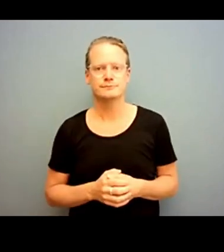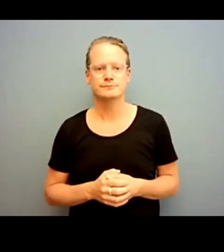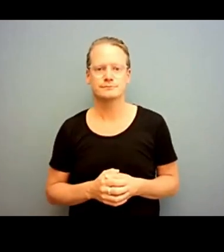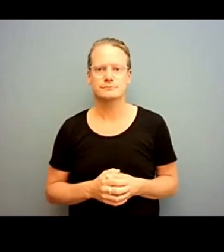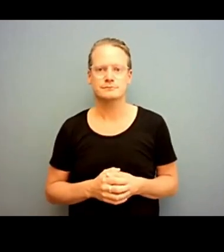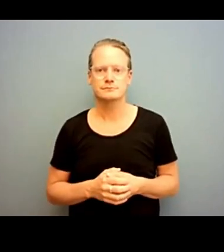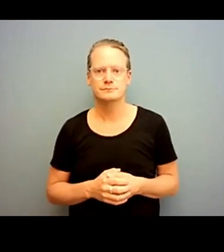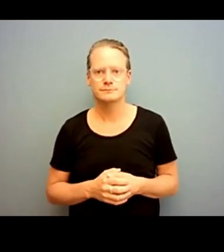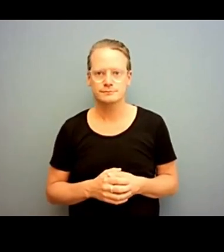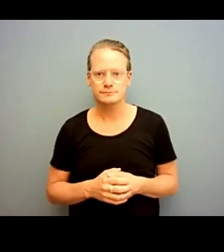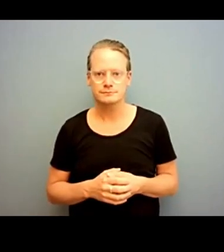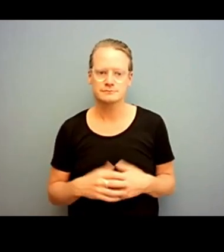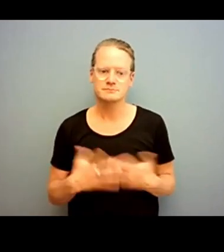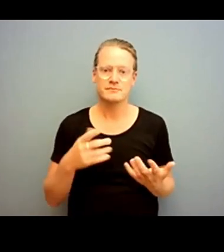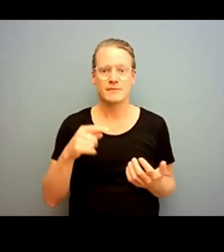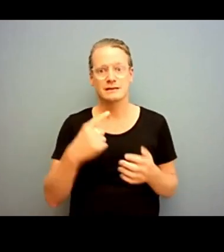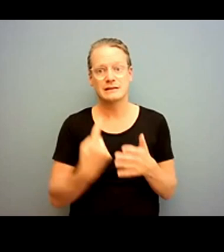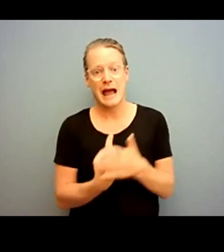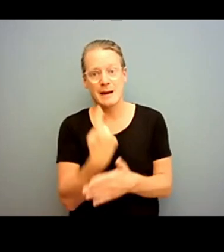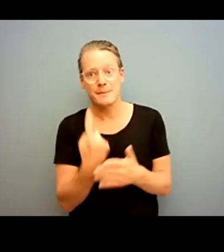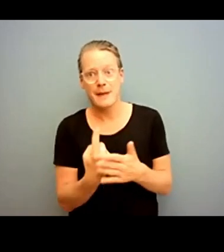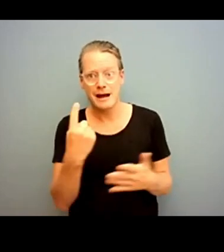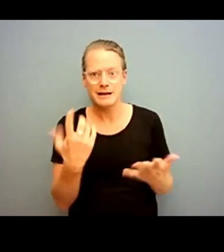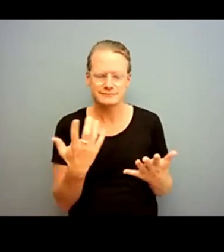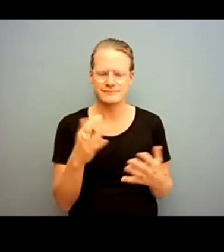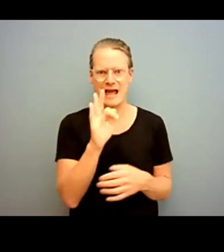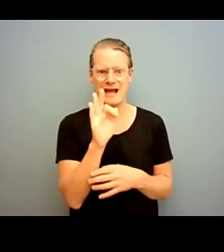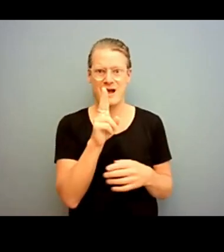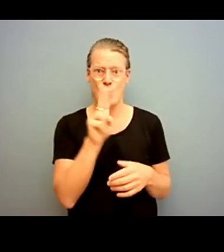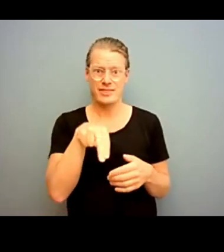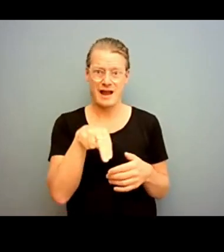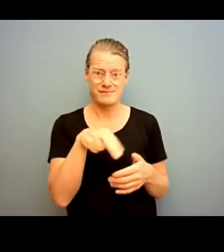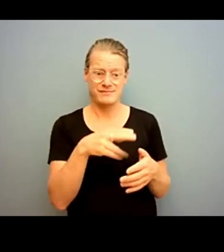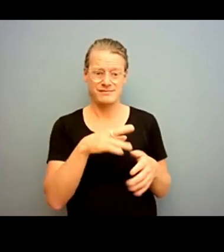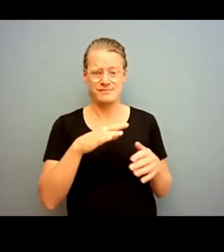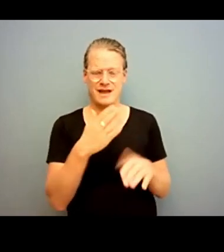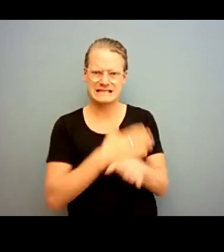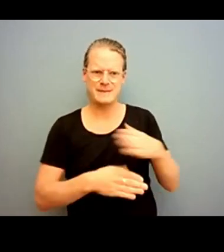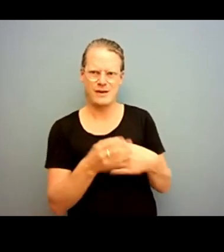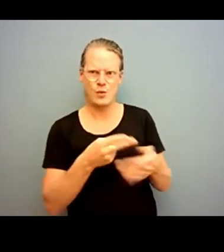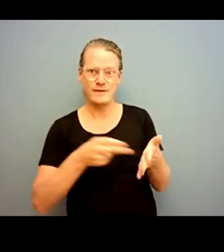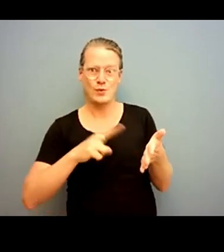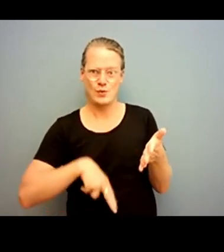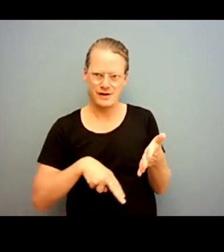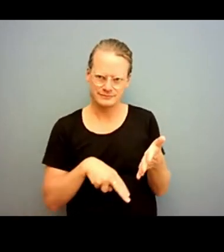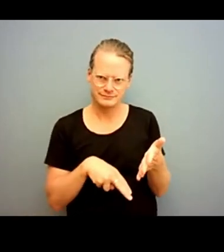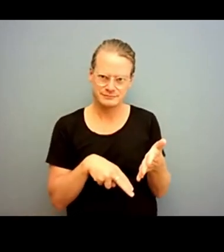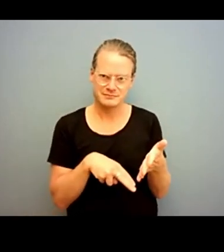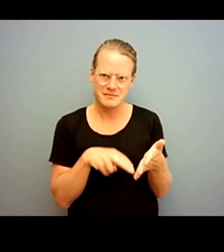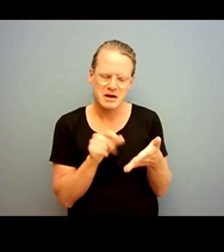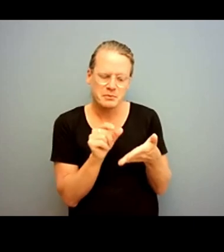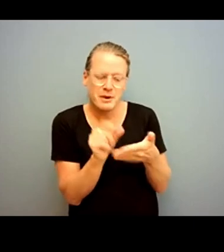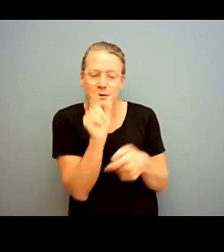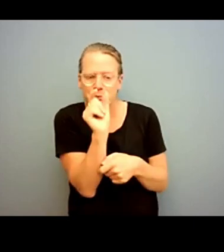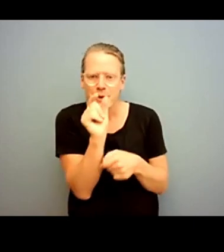preamble of the UN Disability Treaty. Unlike gender and youth, it's not directly factored into